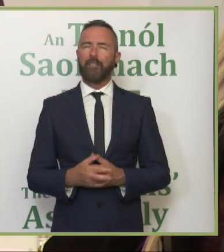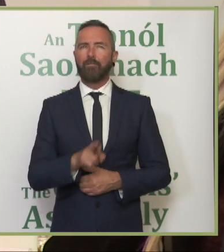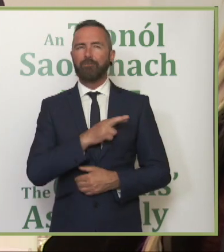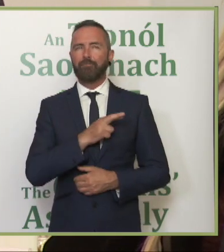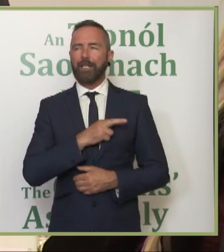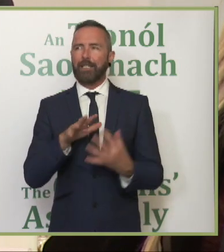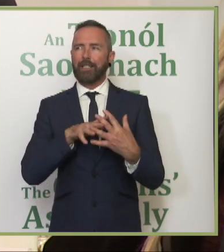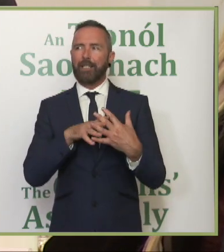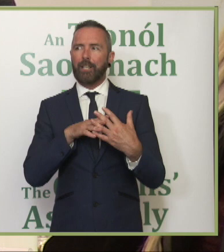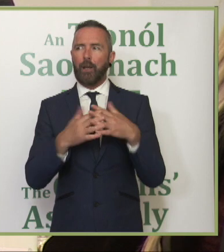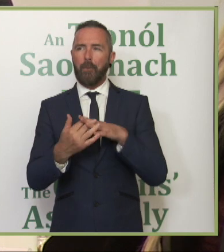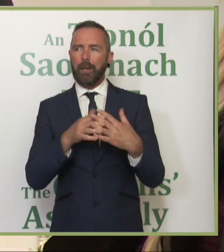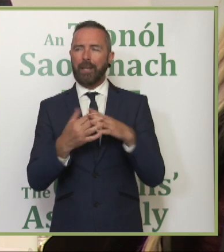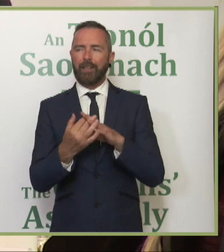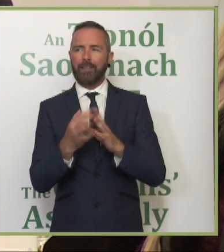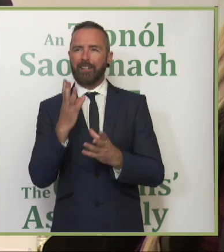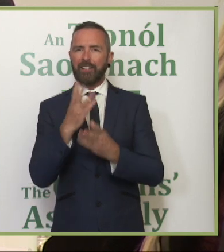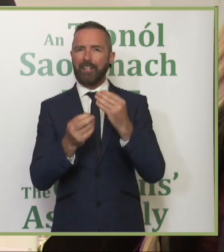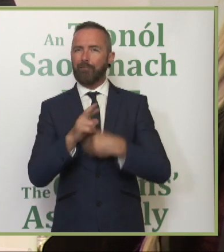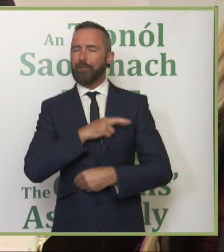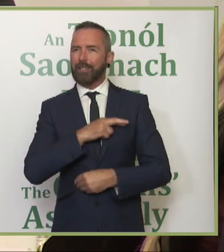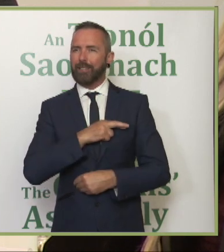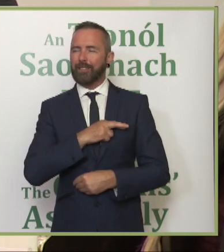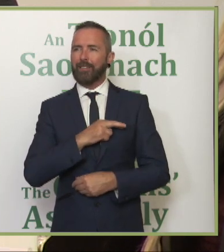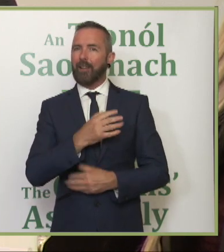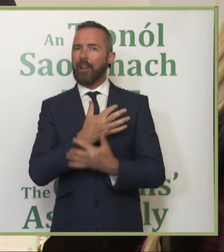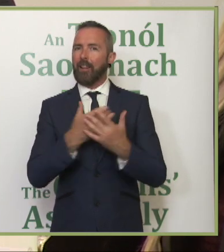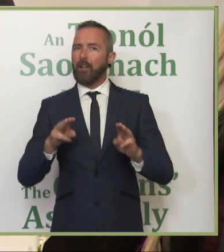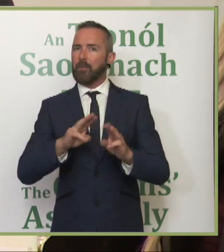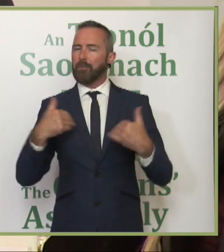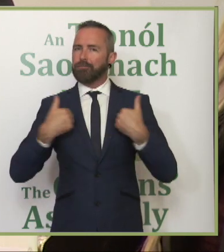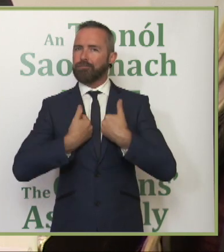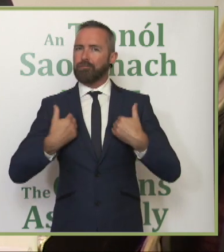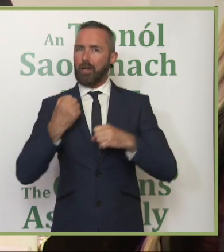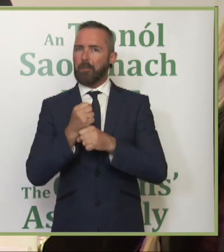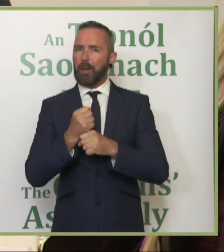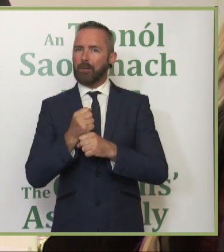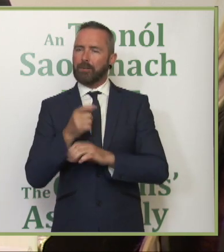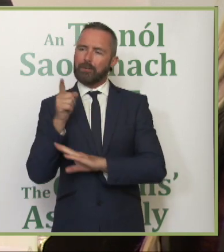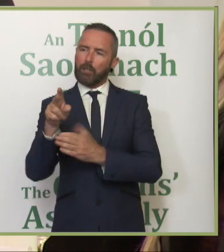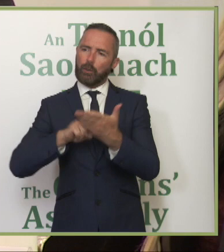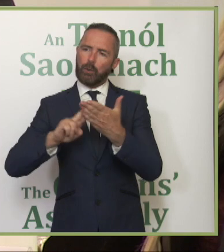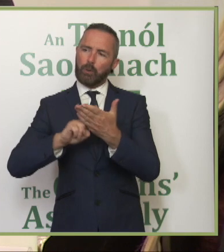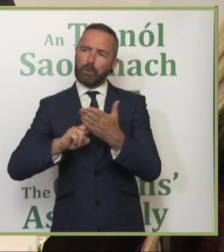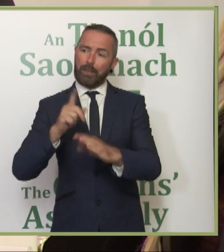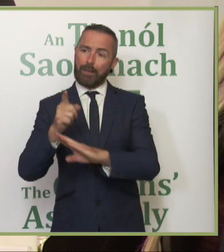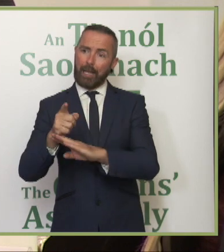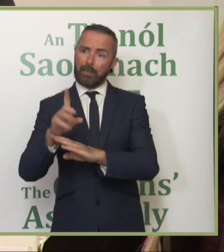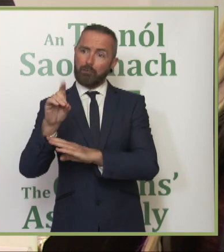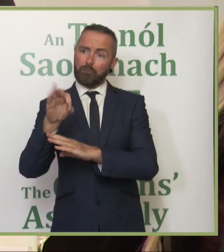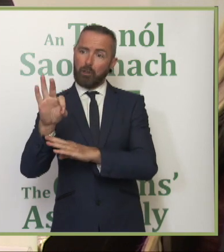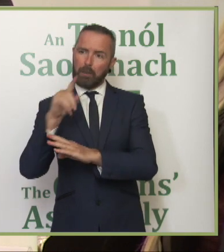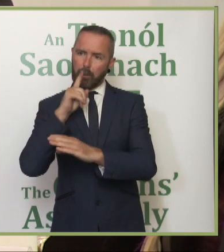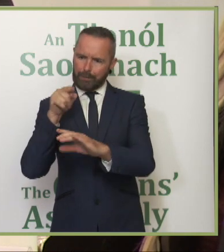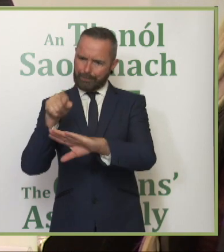It's a complicated... one of the issues is, I think there's a lot of concerns that people use substances that they don't know what they're consuming. Many of the problems come